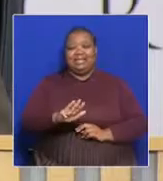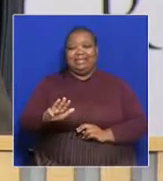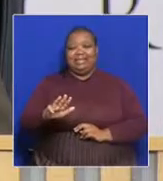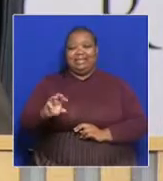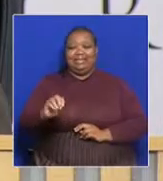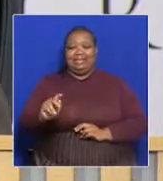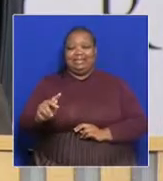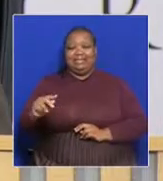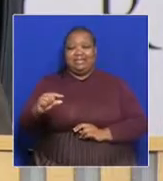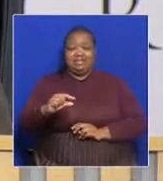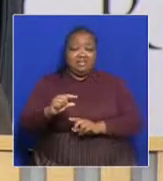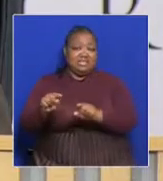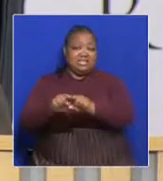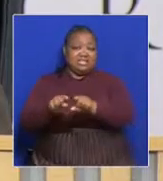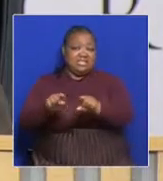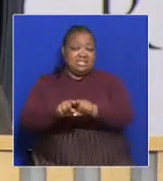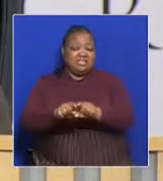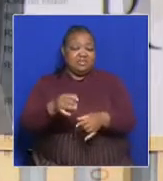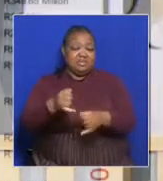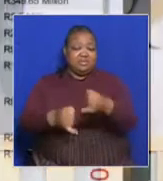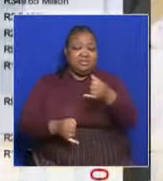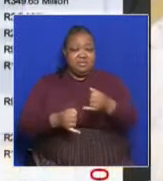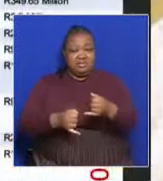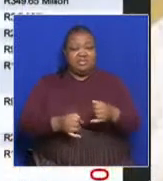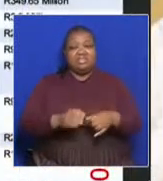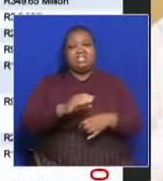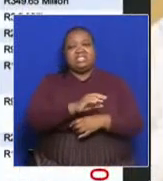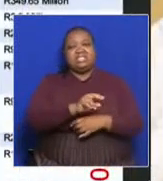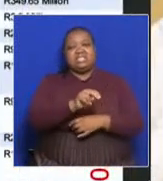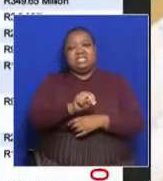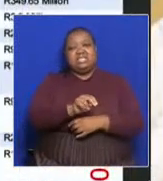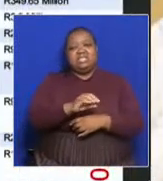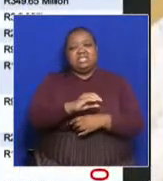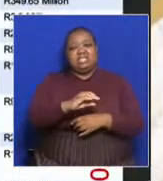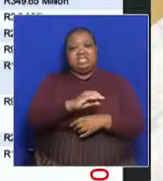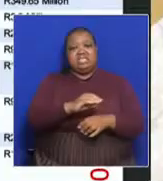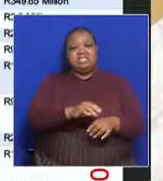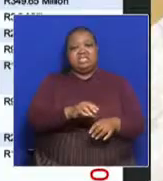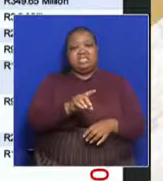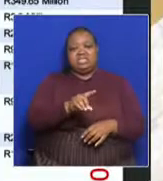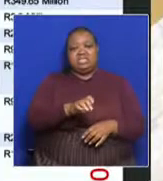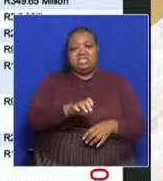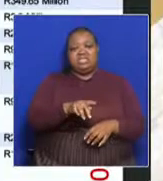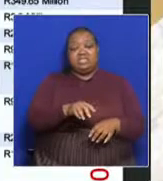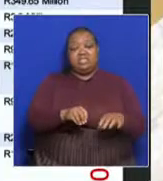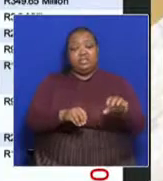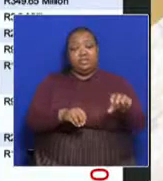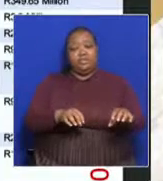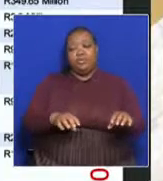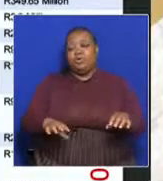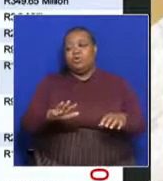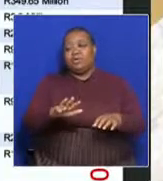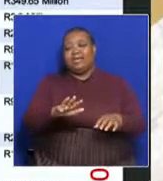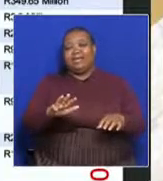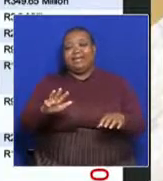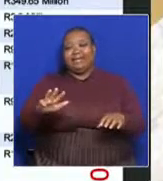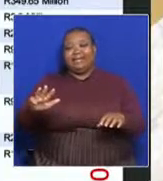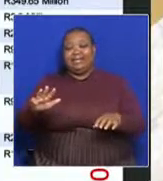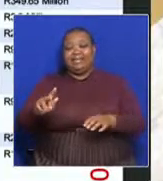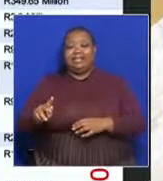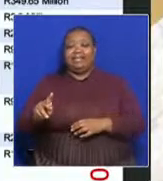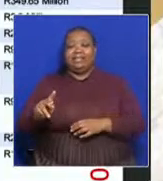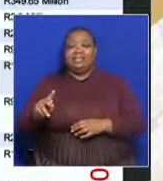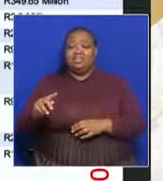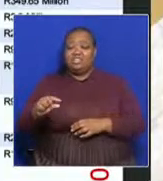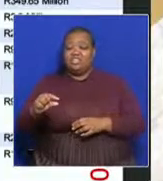you had mistaken for the CHC depot. There's no 999 that was seized at CHC. So as the commander of the